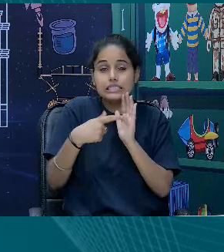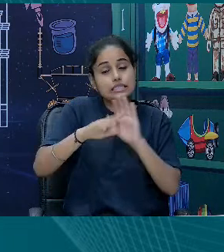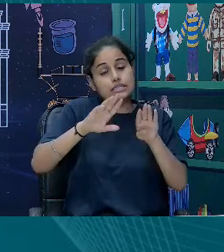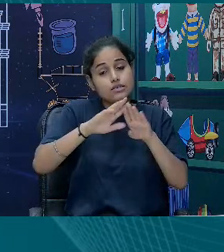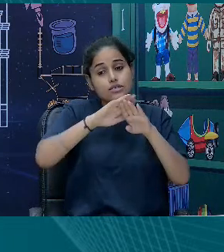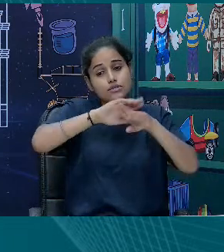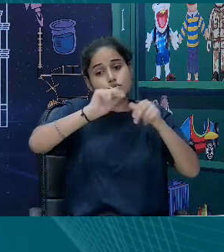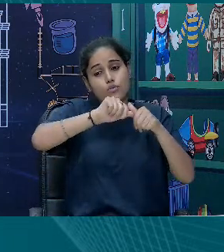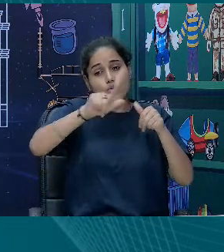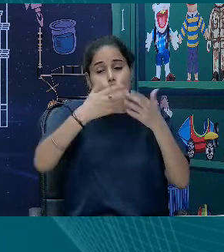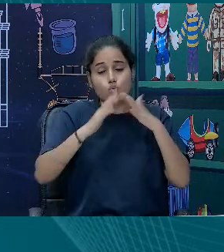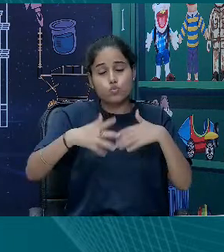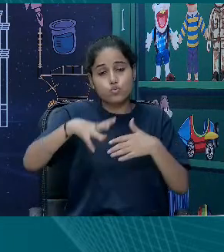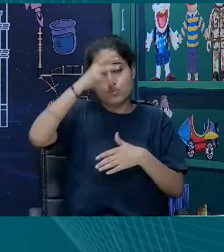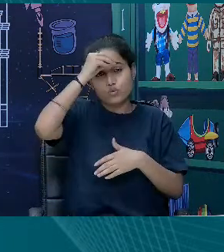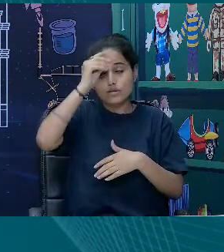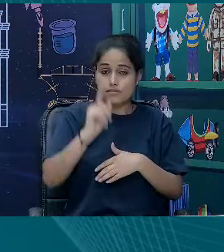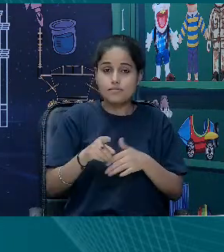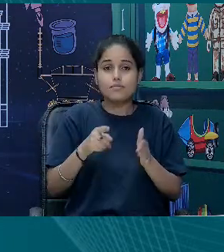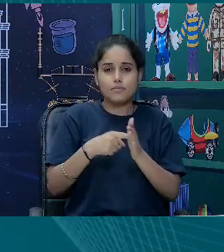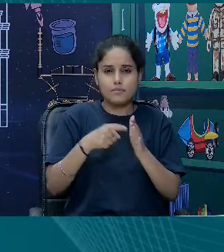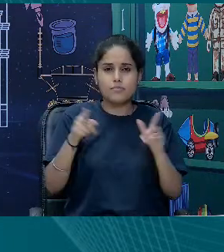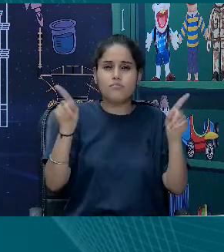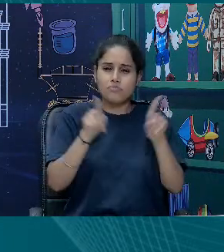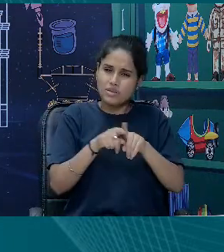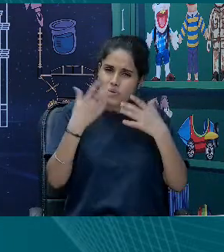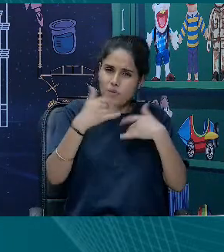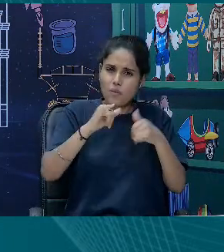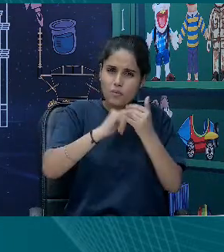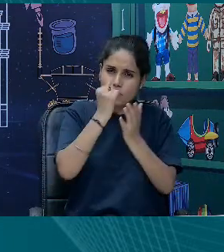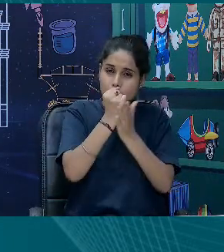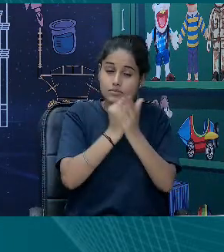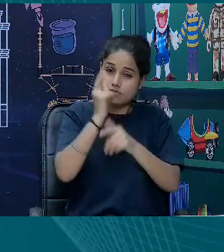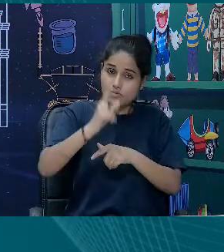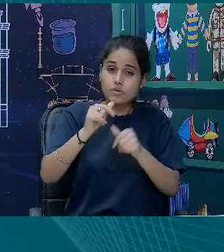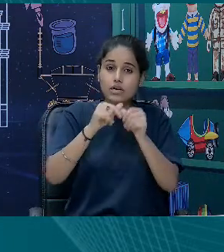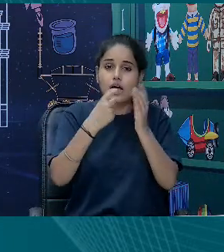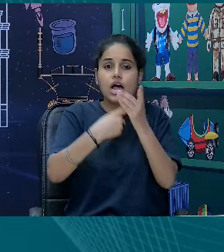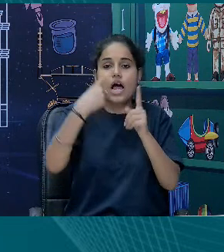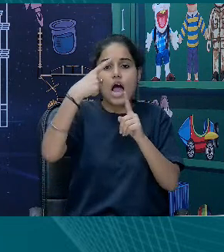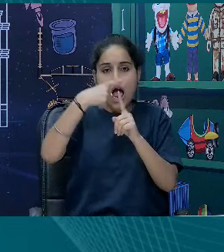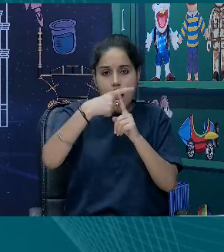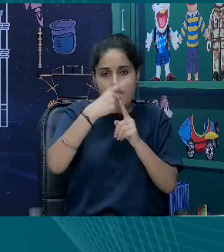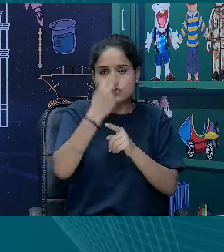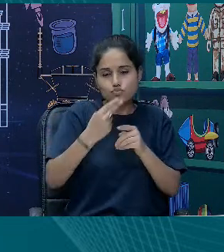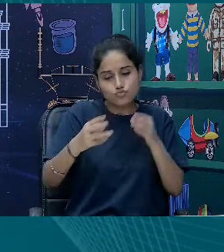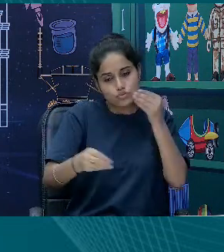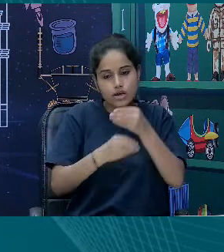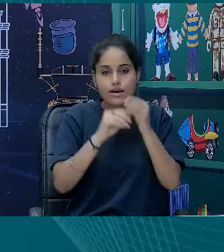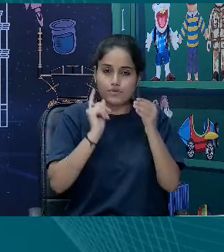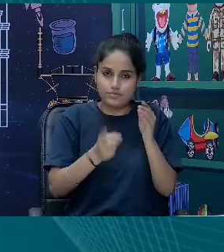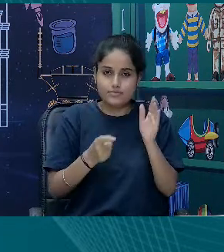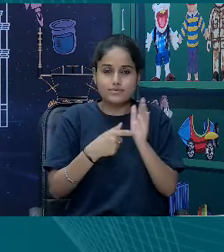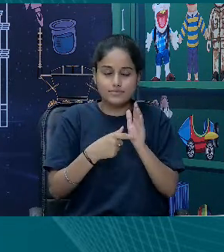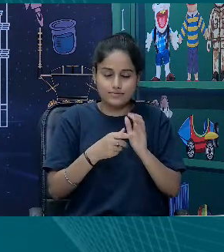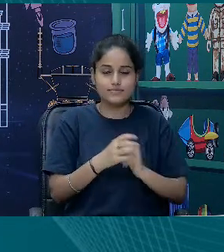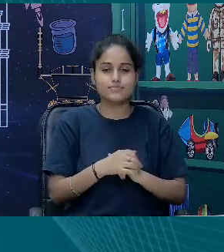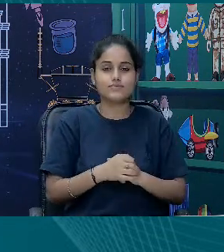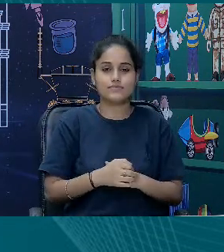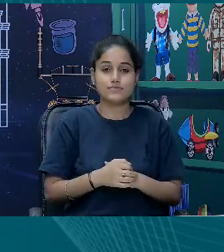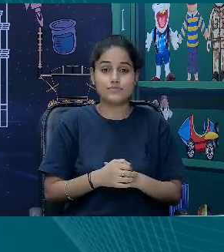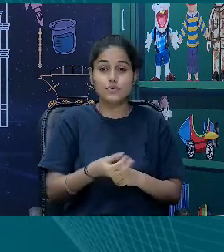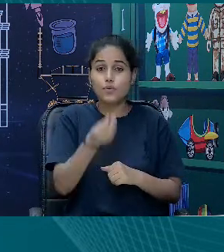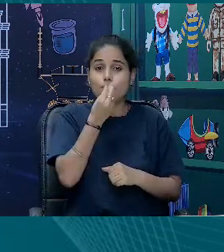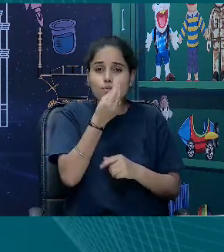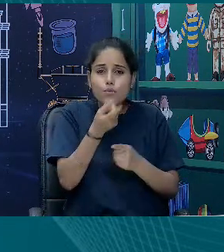classrooms has to be enhanced, and every subject can be inculcated with the help of art. Yes. True. And 4 little chimneys